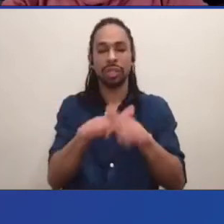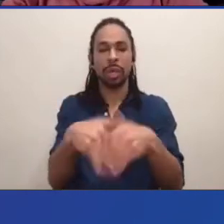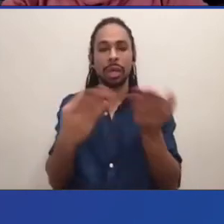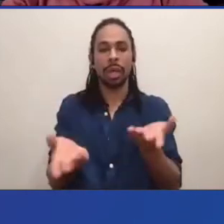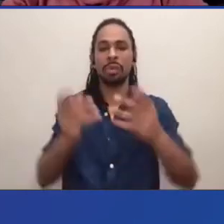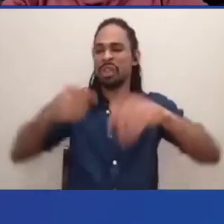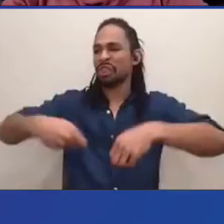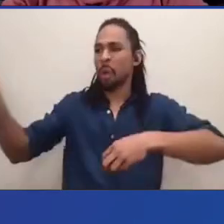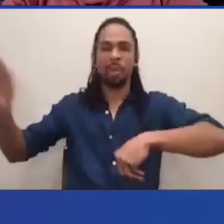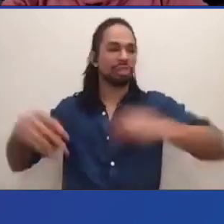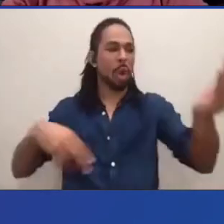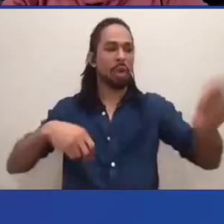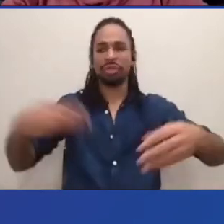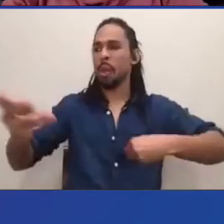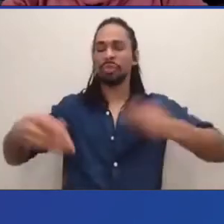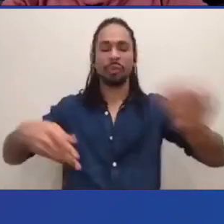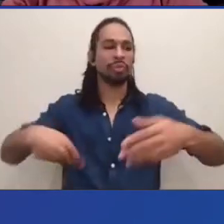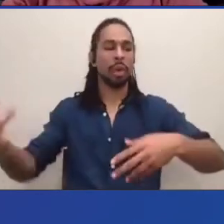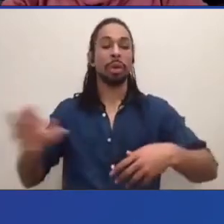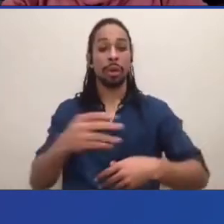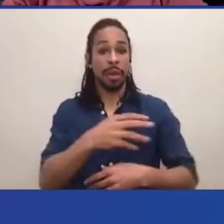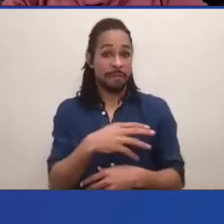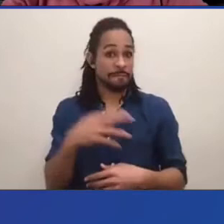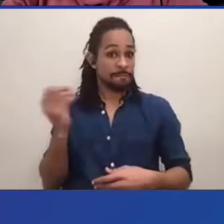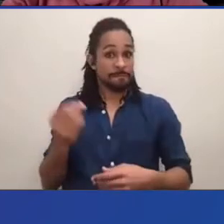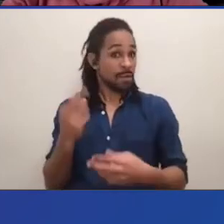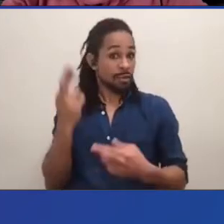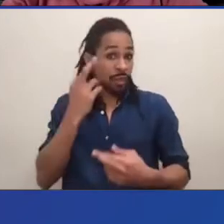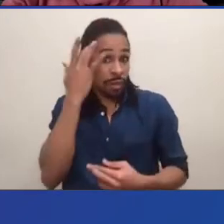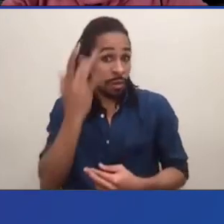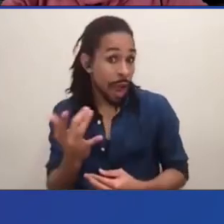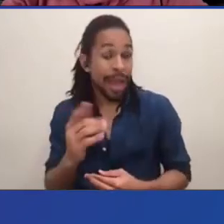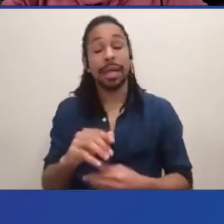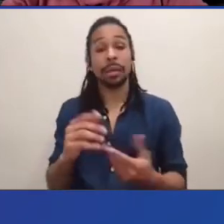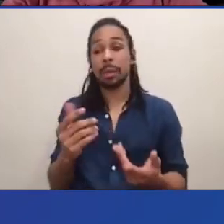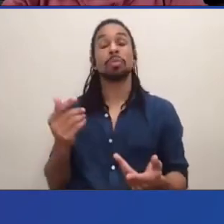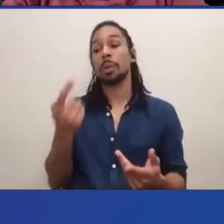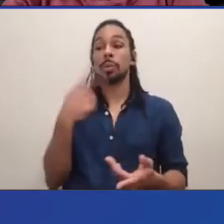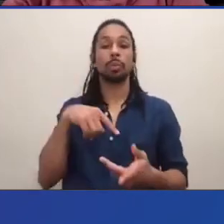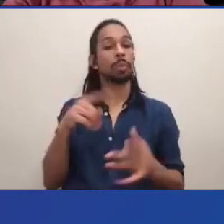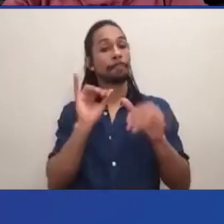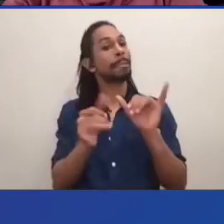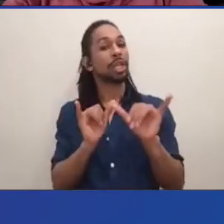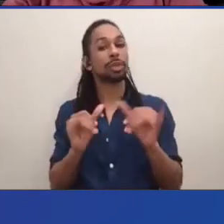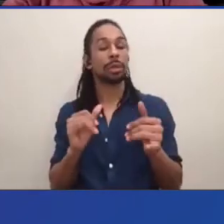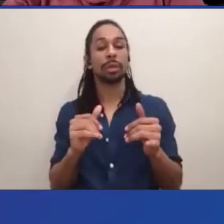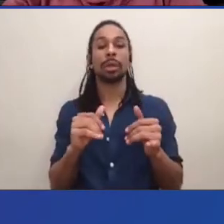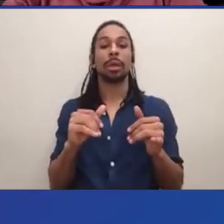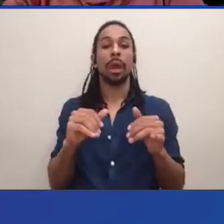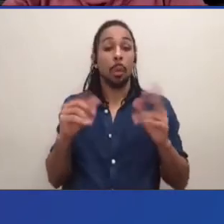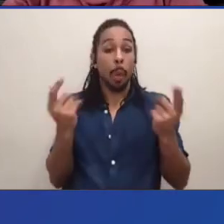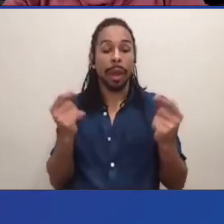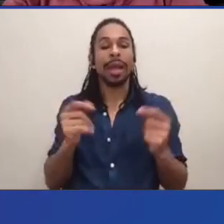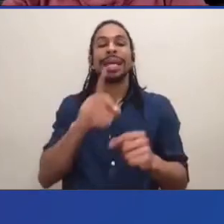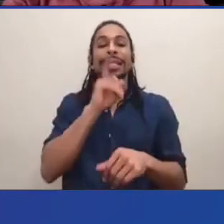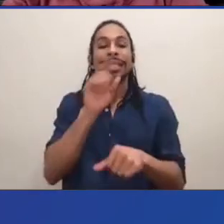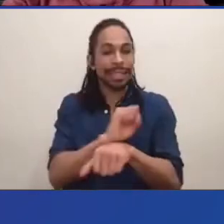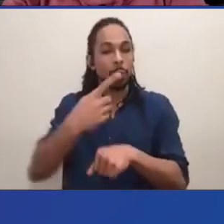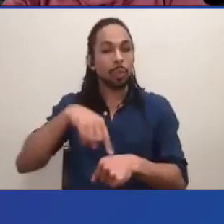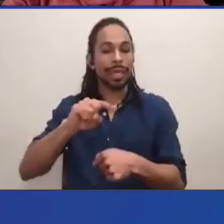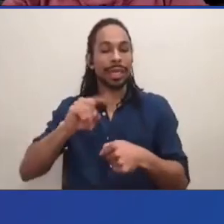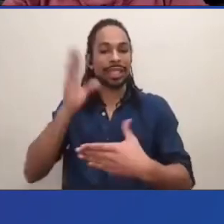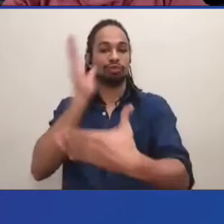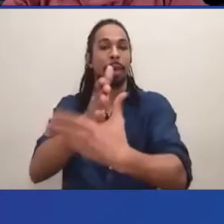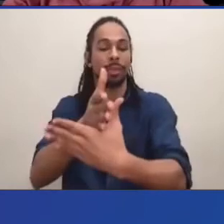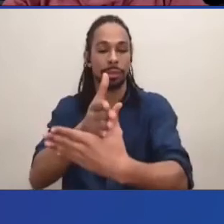metrics for that action was, did we disrupt? Like it was really small, but something